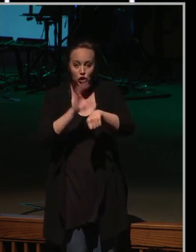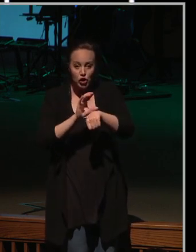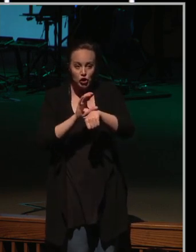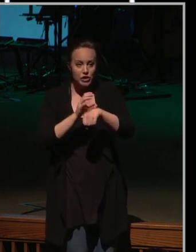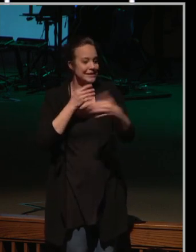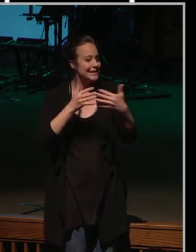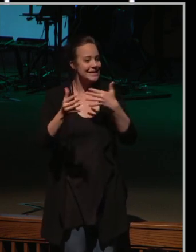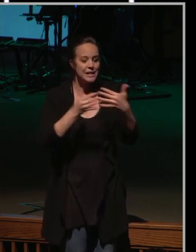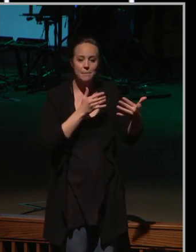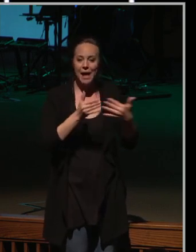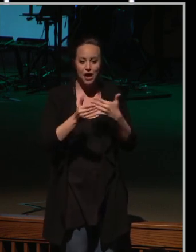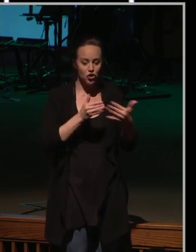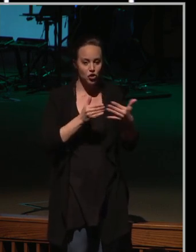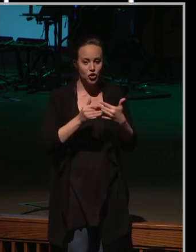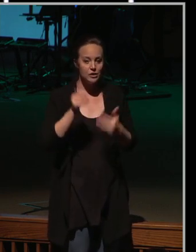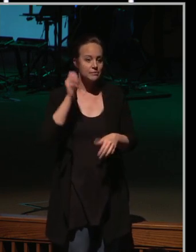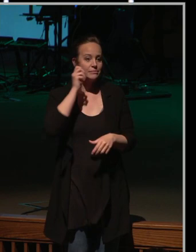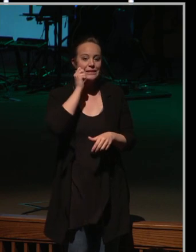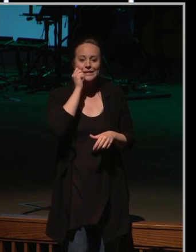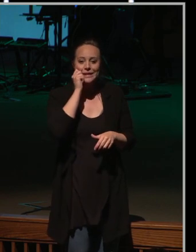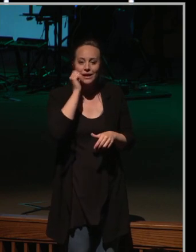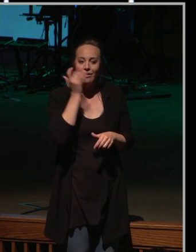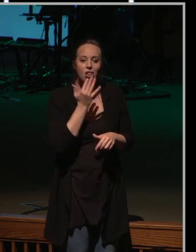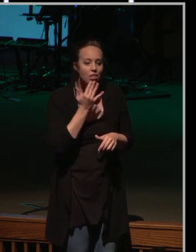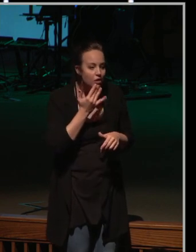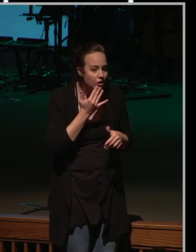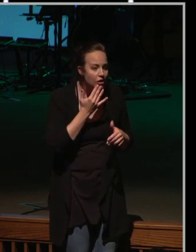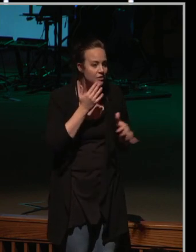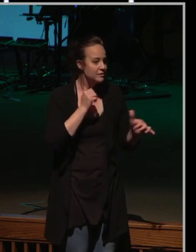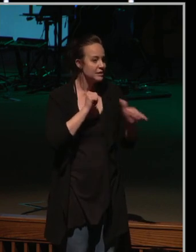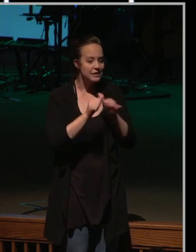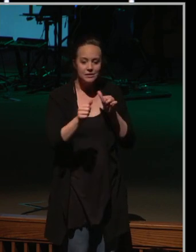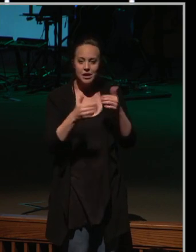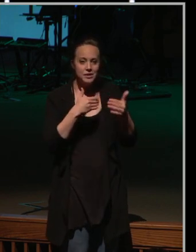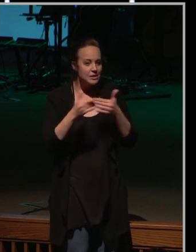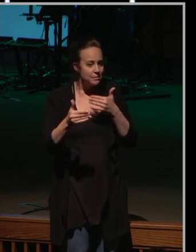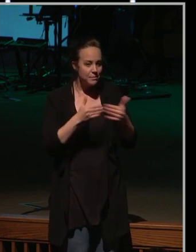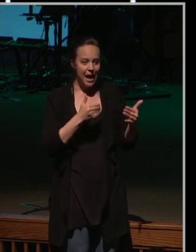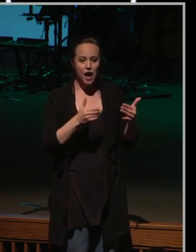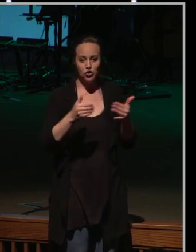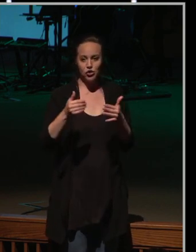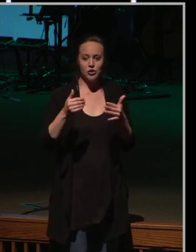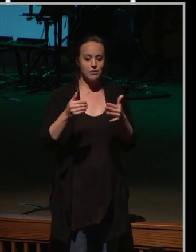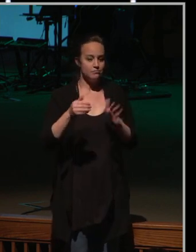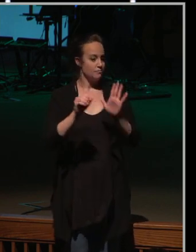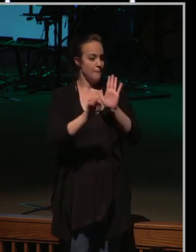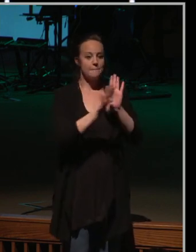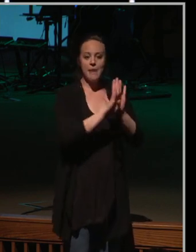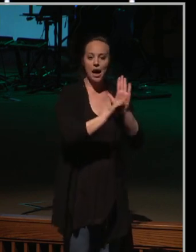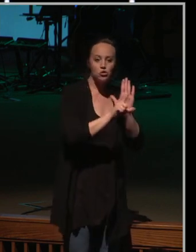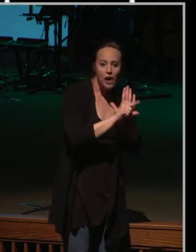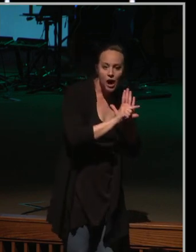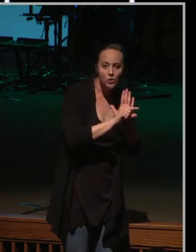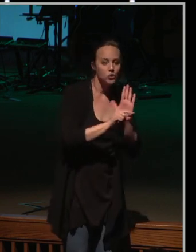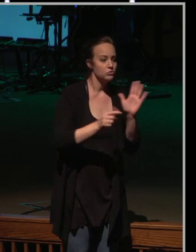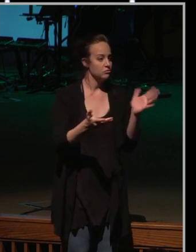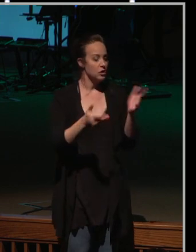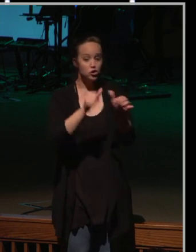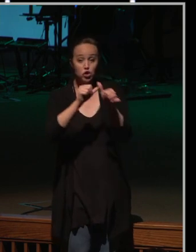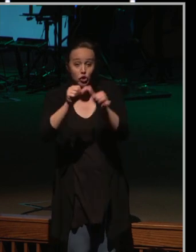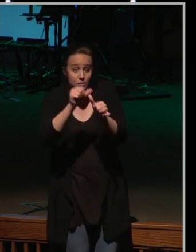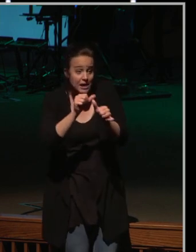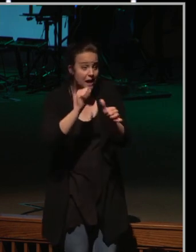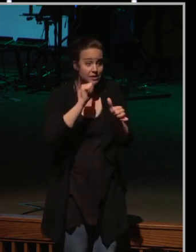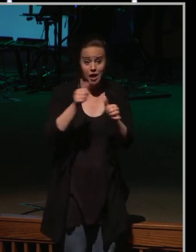Racial or national backgrounds shouldn't matter. They shouldn't divide us. There's not circumcised or uncircumcised. Our former